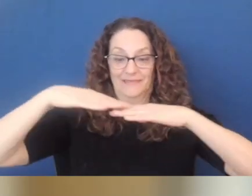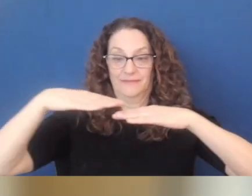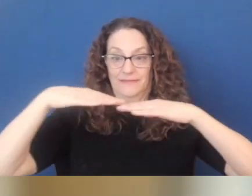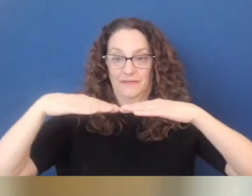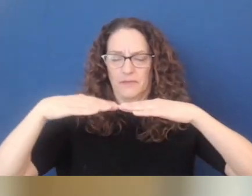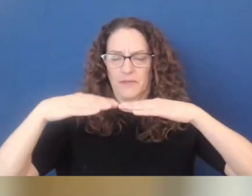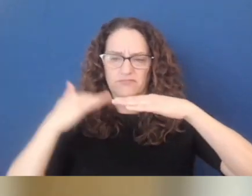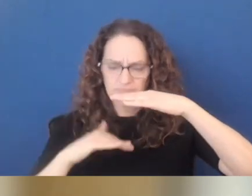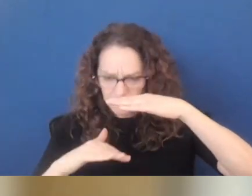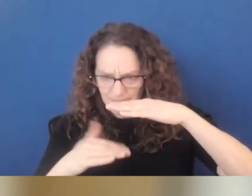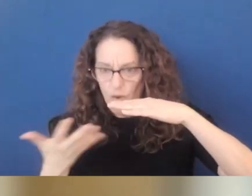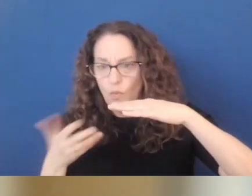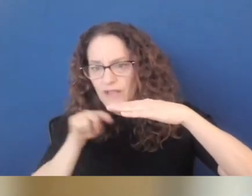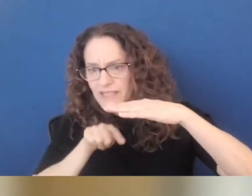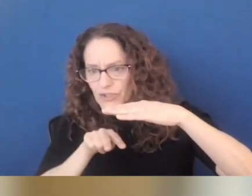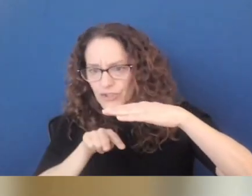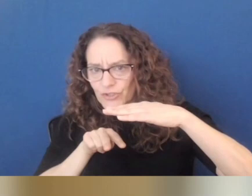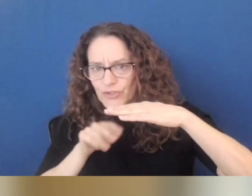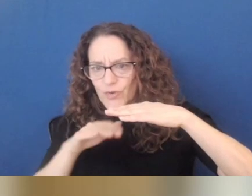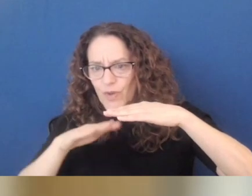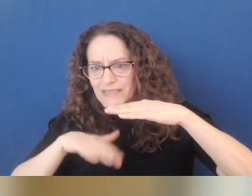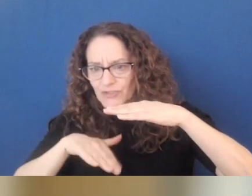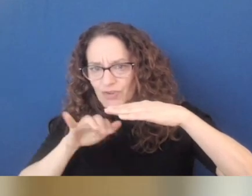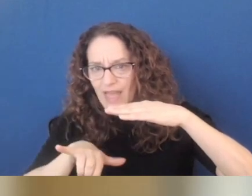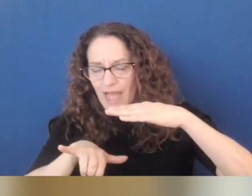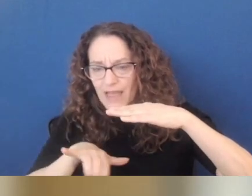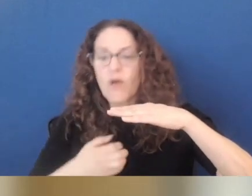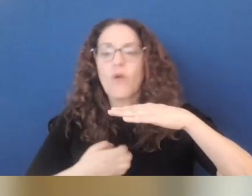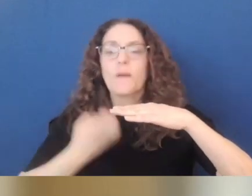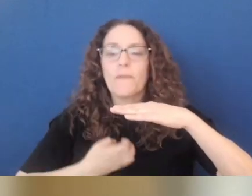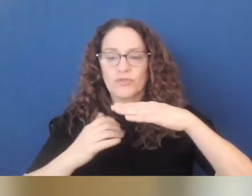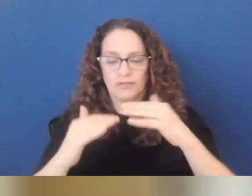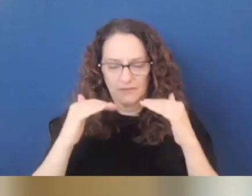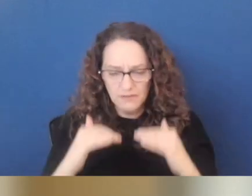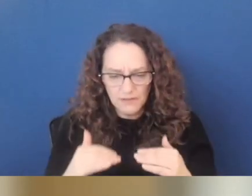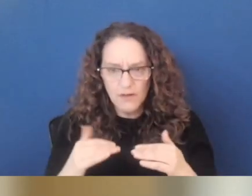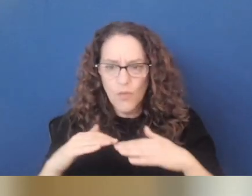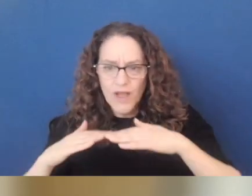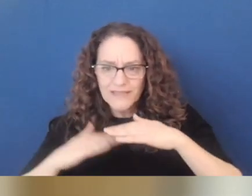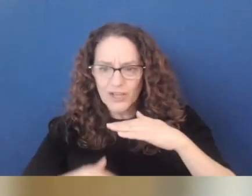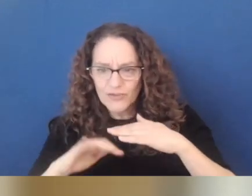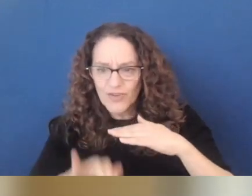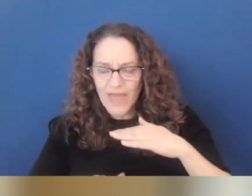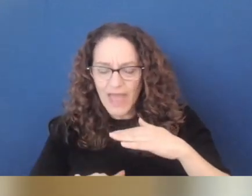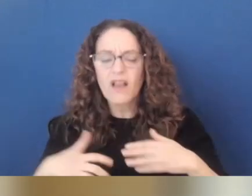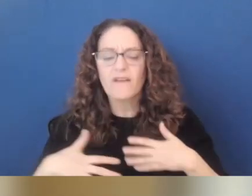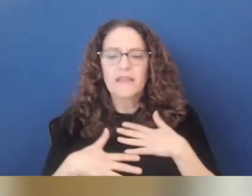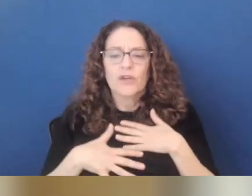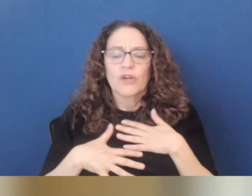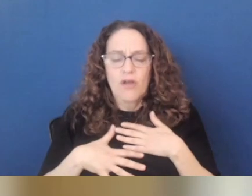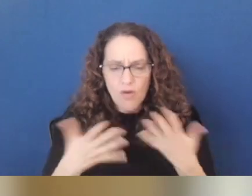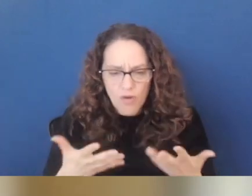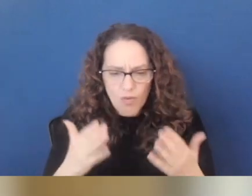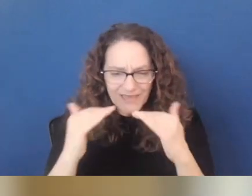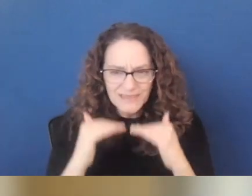Maybe there's anger. Oh, well, and what's underneath that anger? Oh, there's some a sense of fear. And what's underneath that fear? Oh, some sense